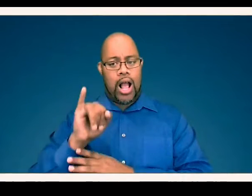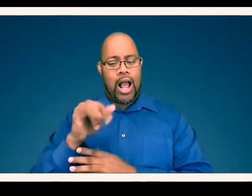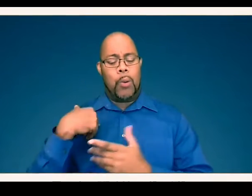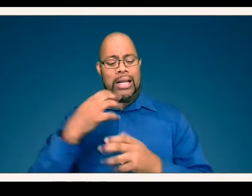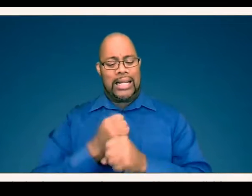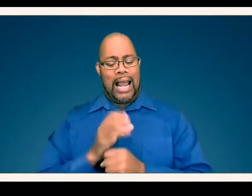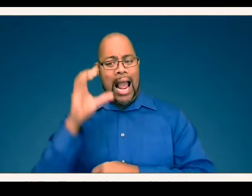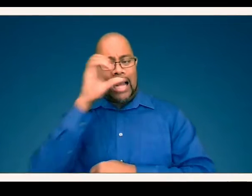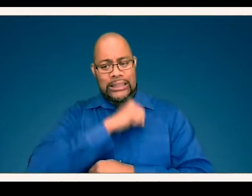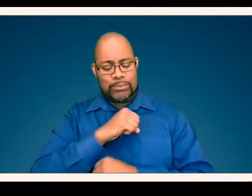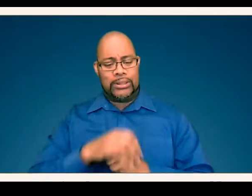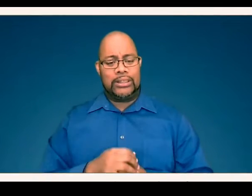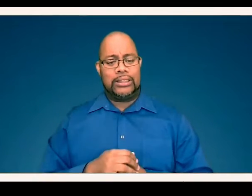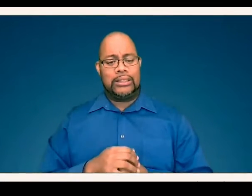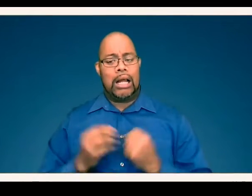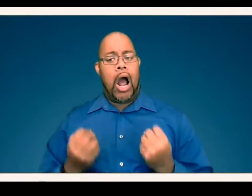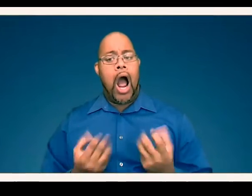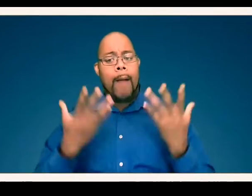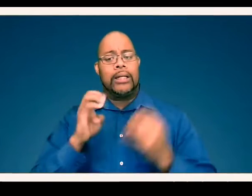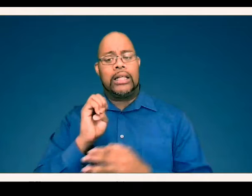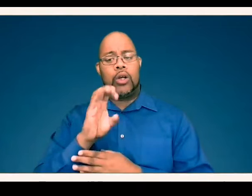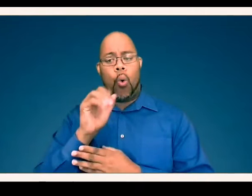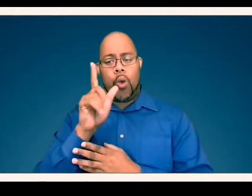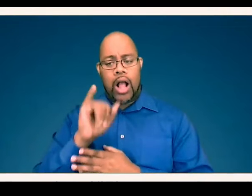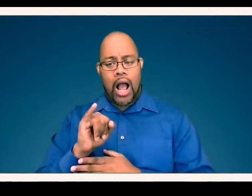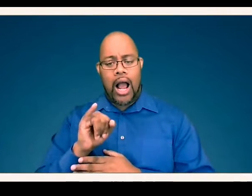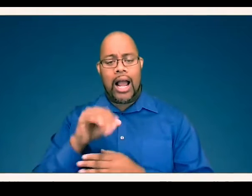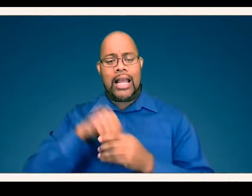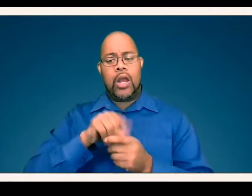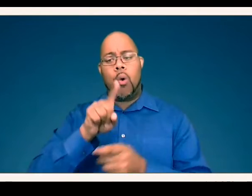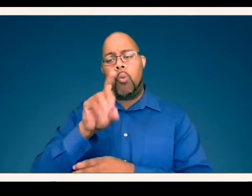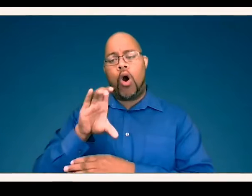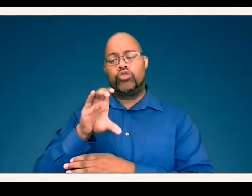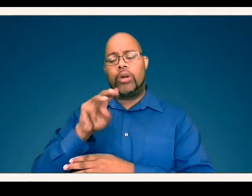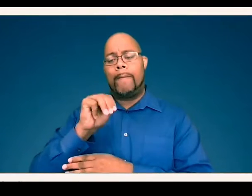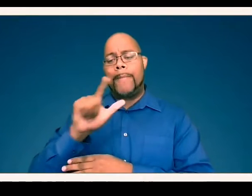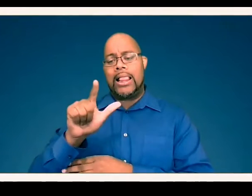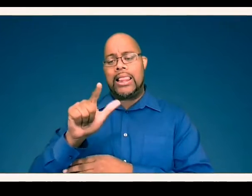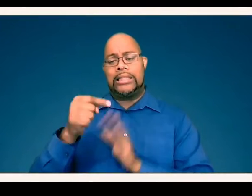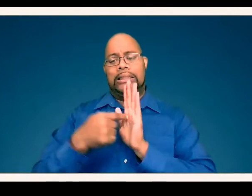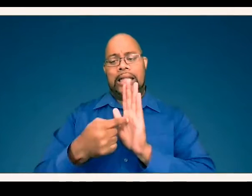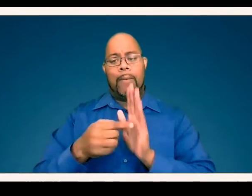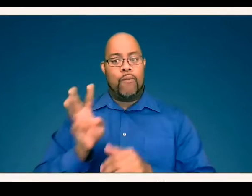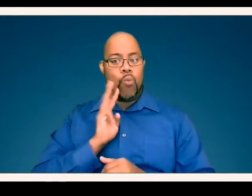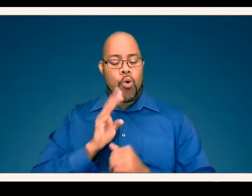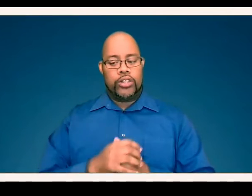to get estimates for how much E. coli is in a 100 milliliter sample of water.